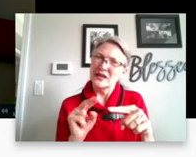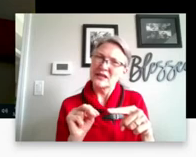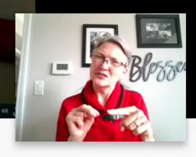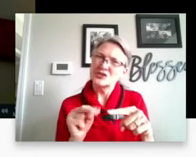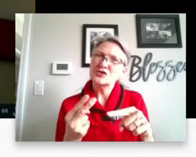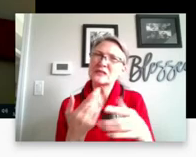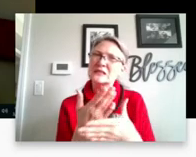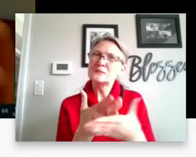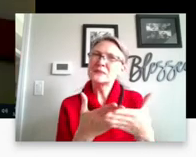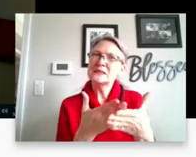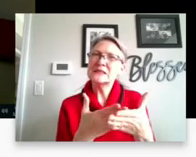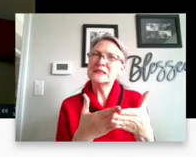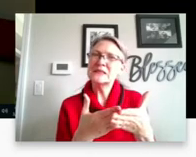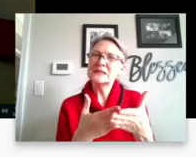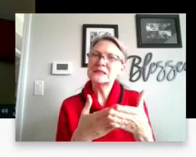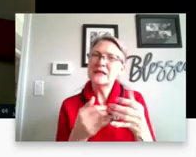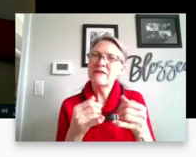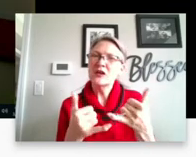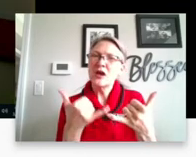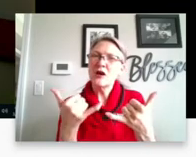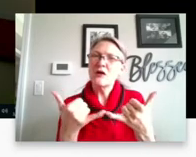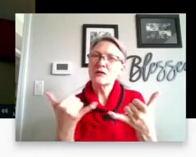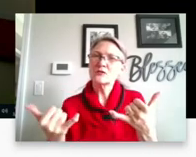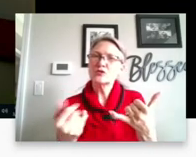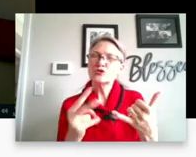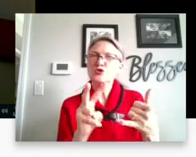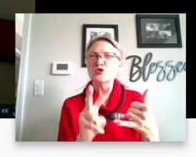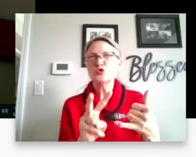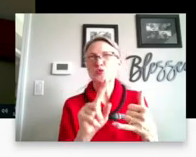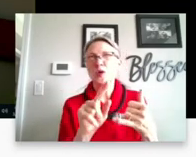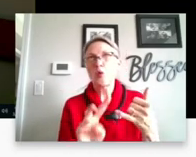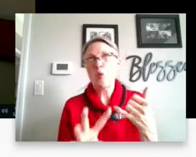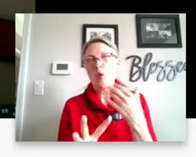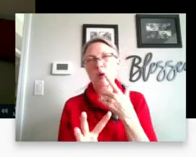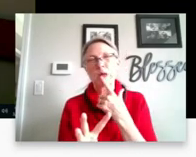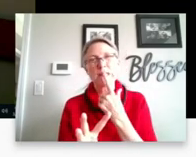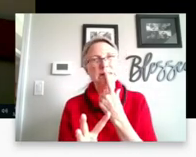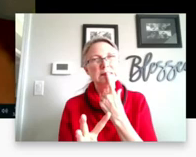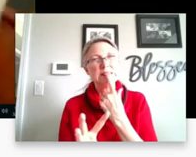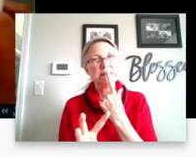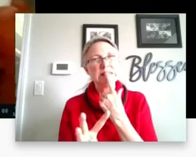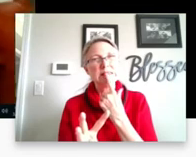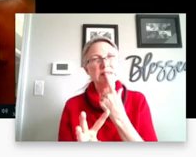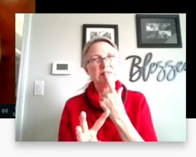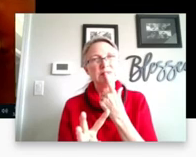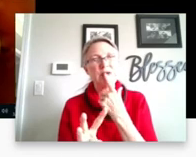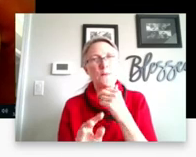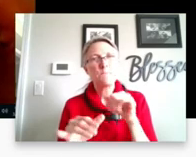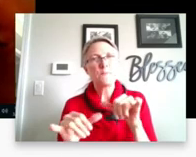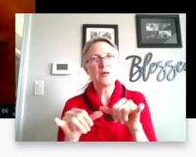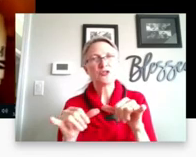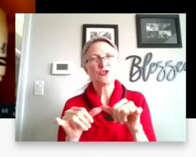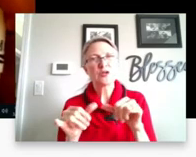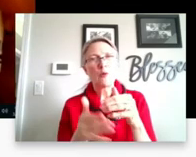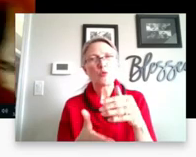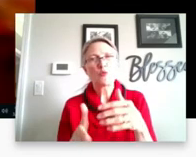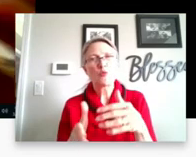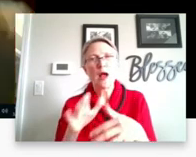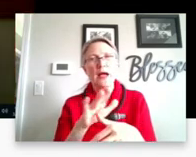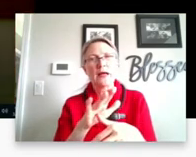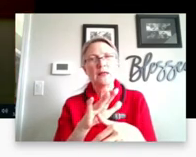of yarn goes to 2 1/4. If I'm measuring to the nearest 1/2 inch, I would round down